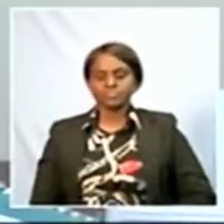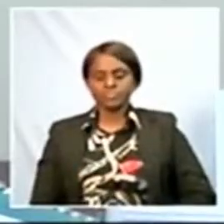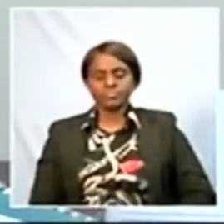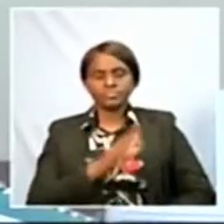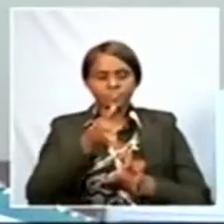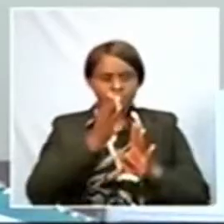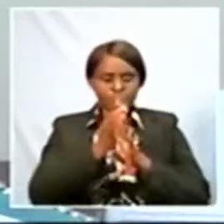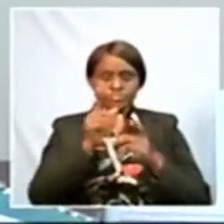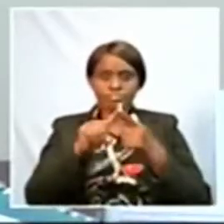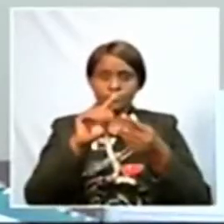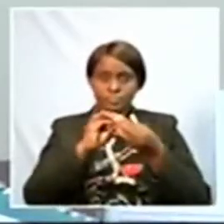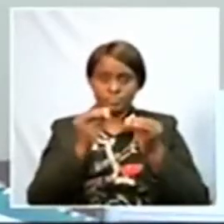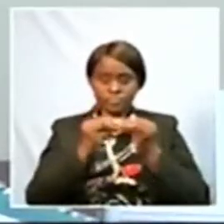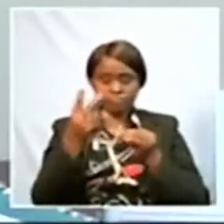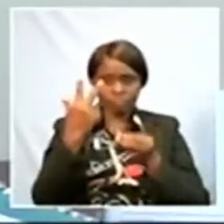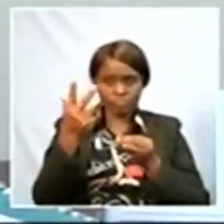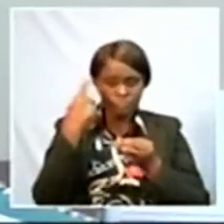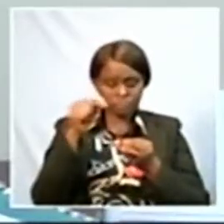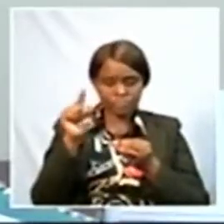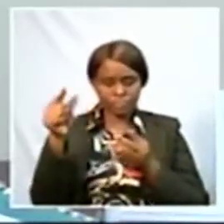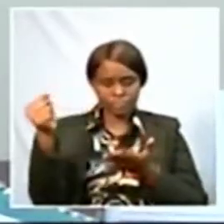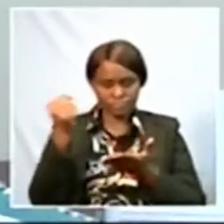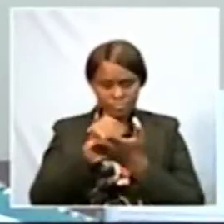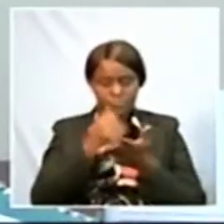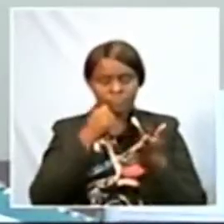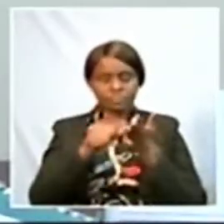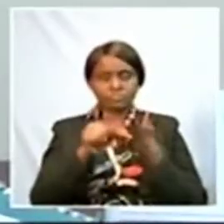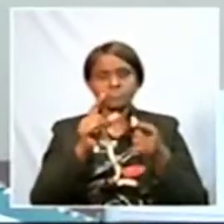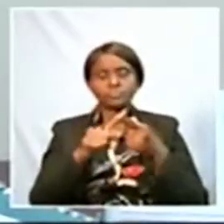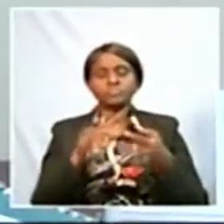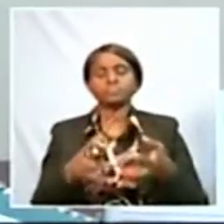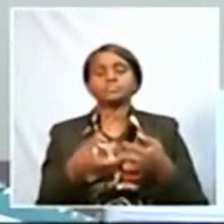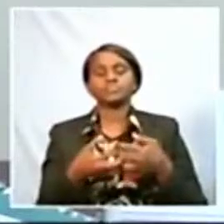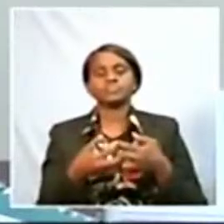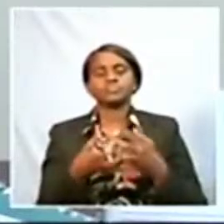Refer to Appendix 3 for the sample of the appointment letter to the engineers.